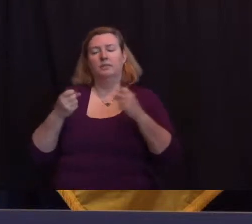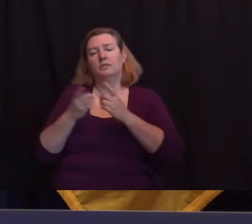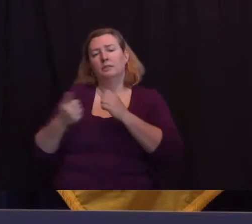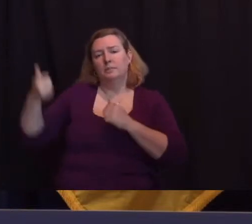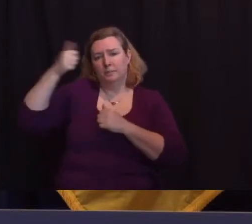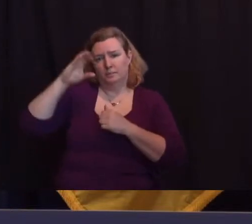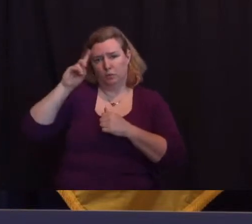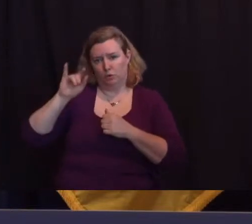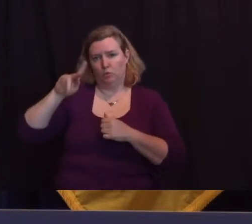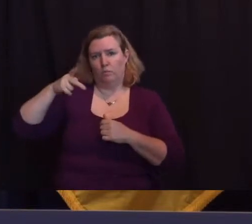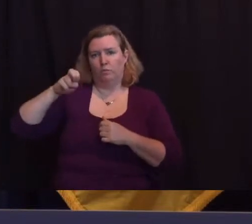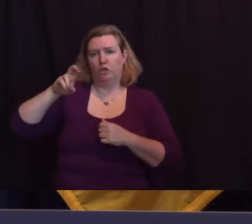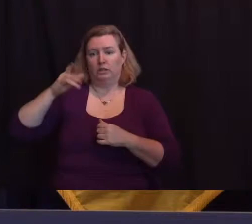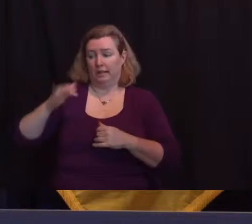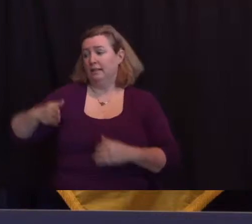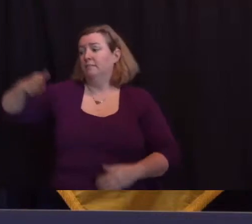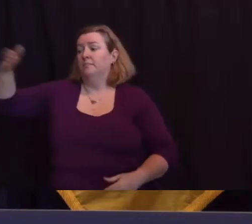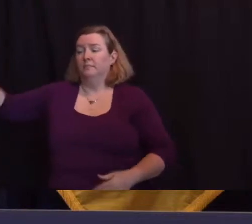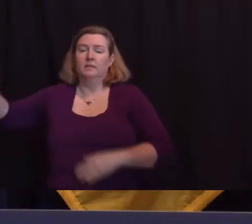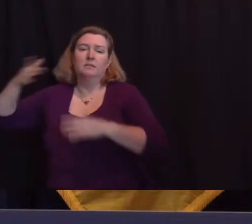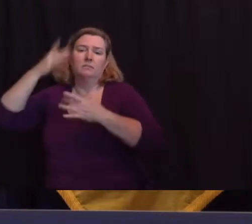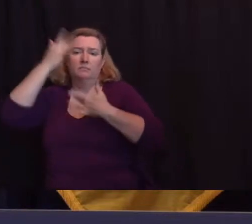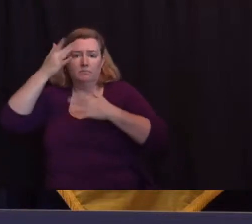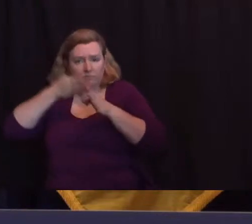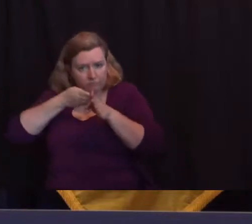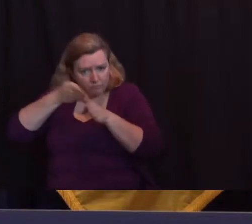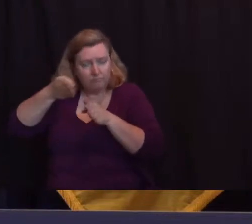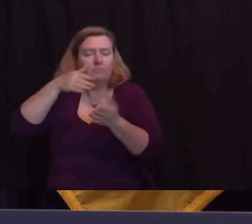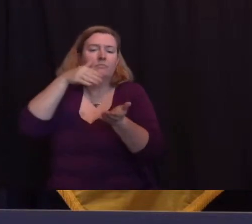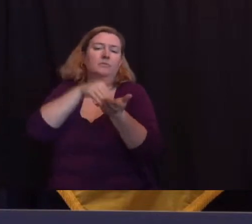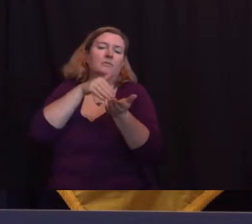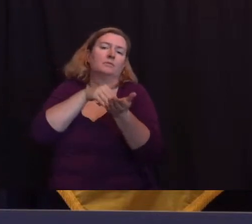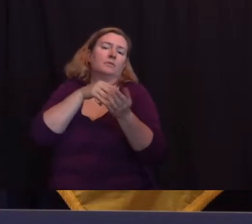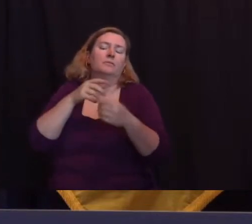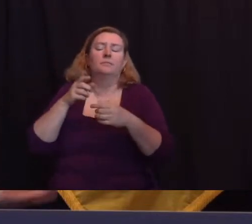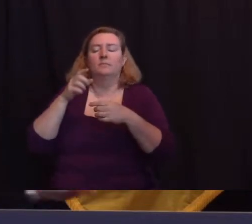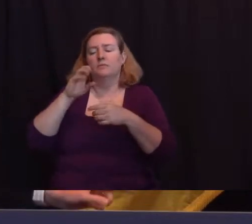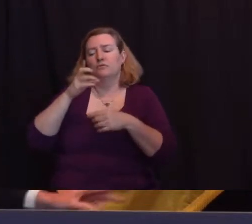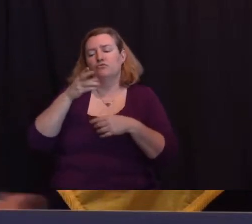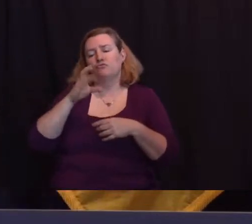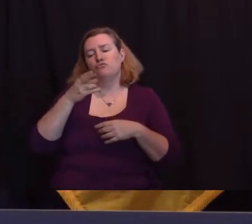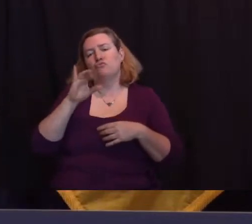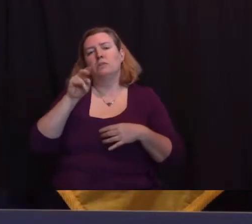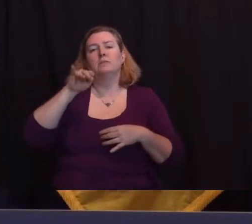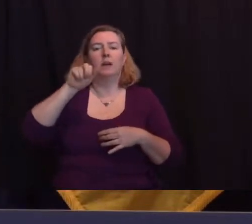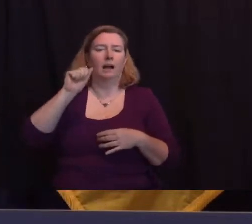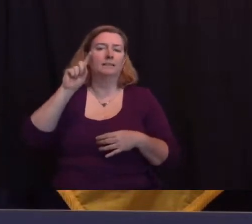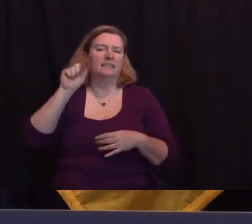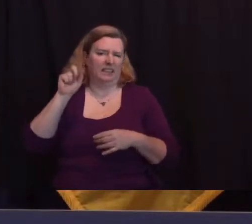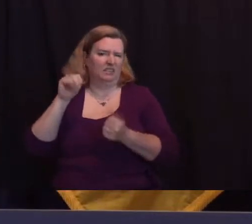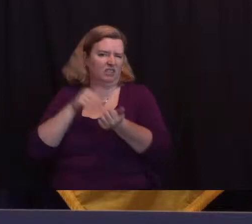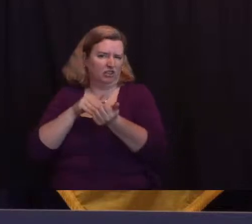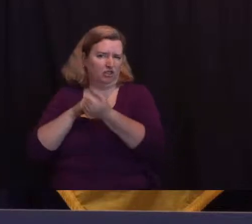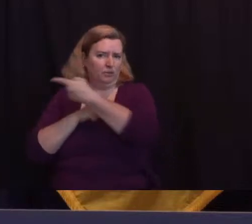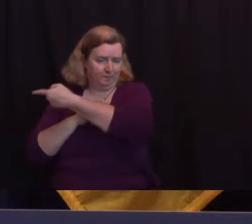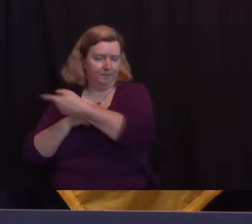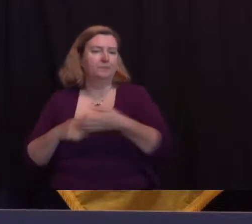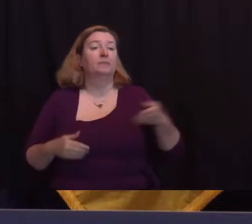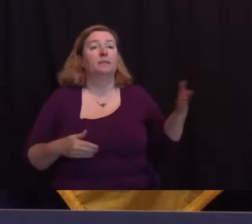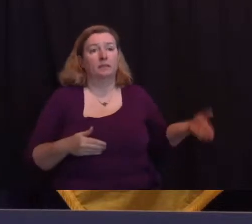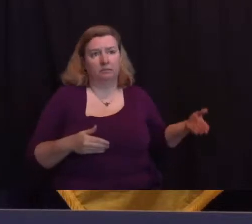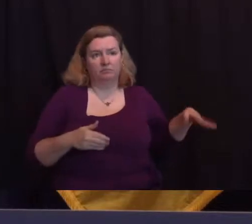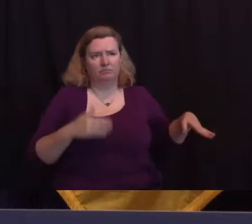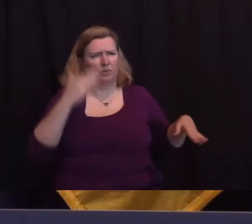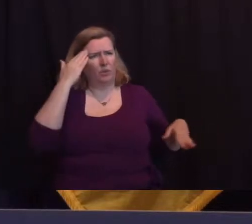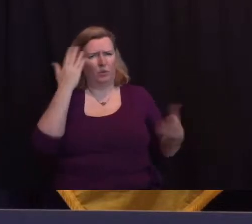familiar face, the state's epidemiologist, Dr. Christina Tan. Great to have you both here. To my left, a guy who needs no